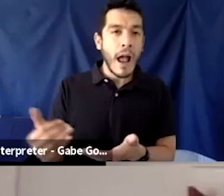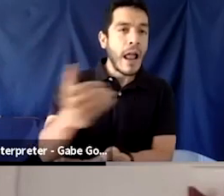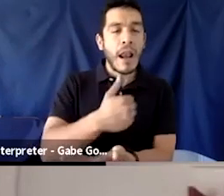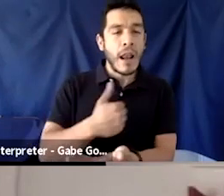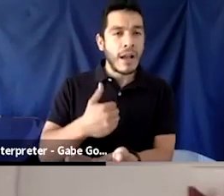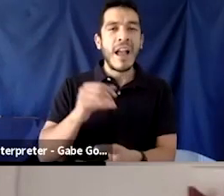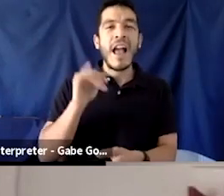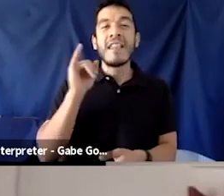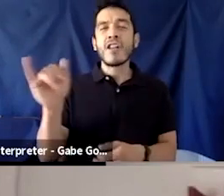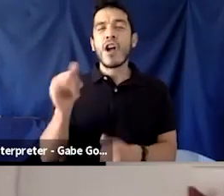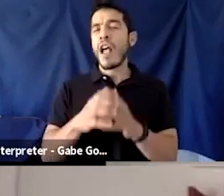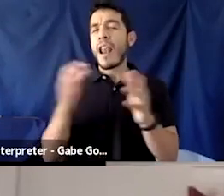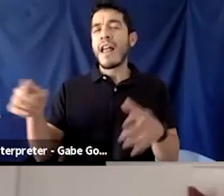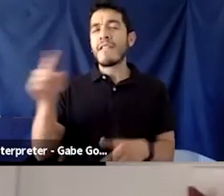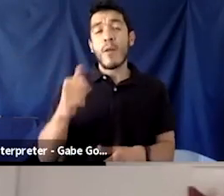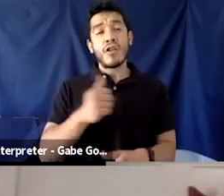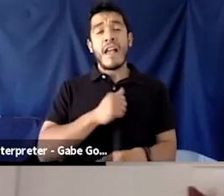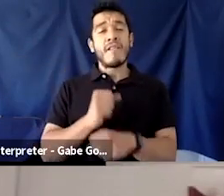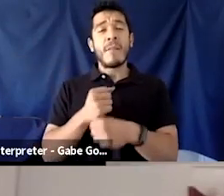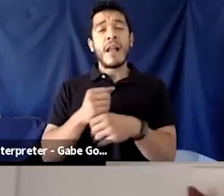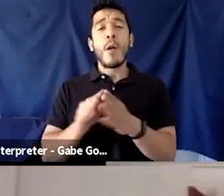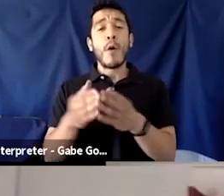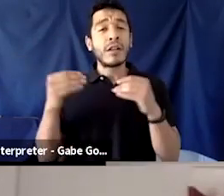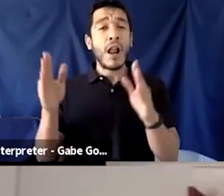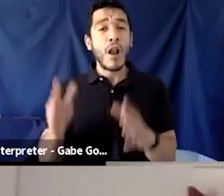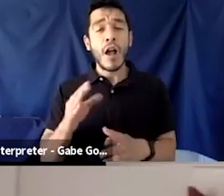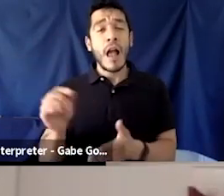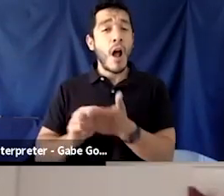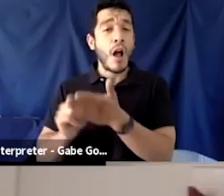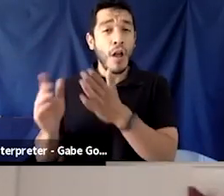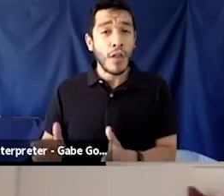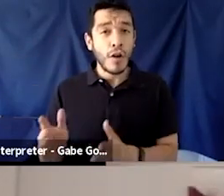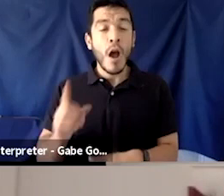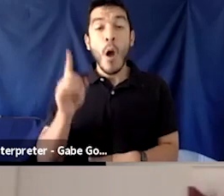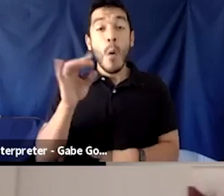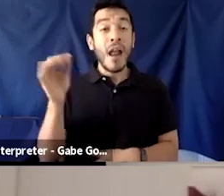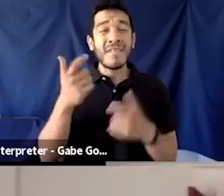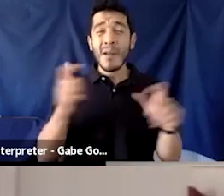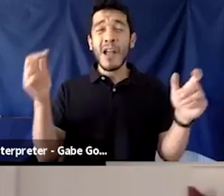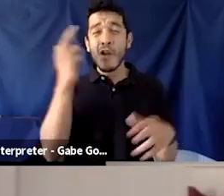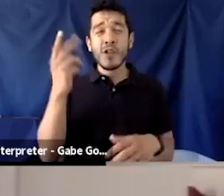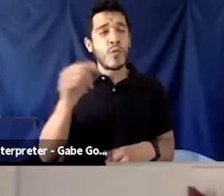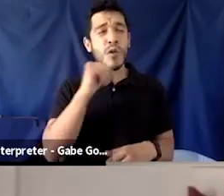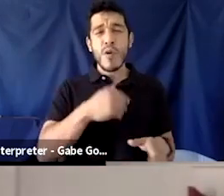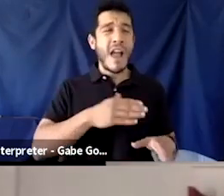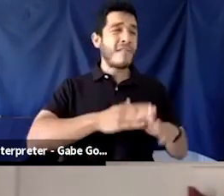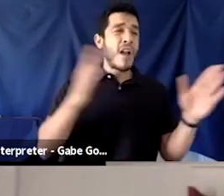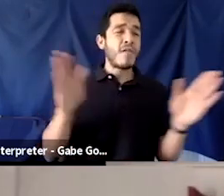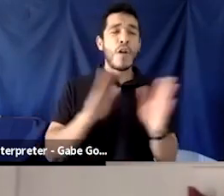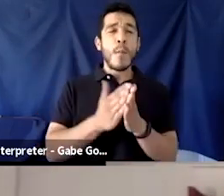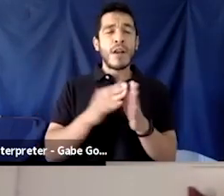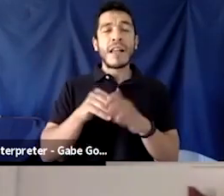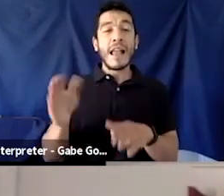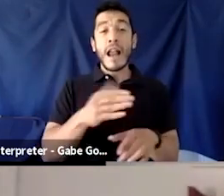and authors, so it's really important that we support them. One of the main reasons why we don't have diverse books in our public school systems is because